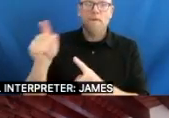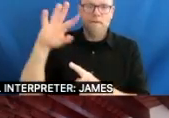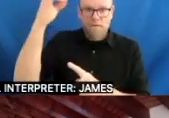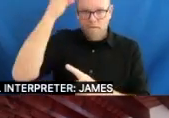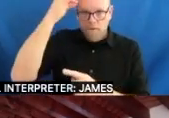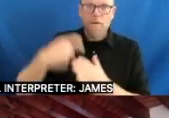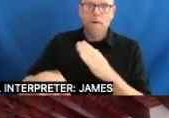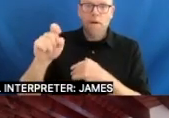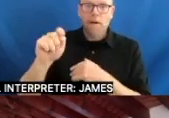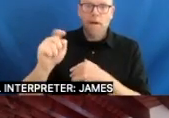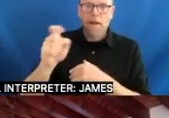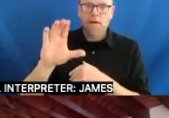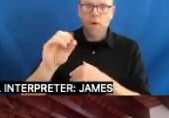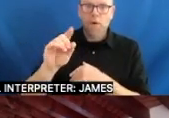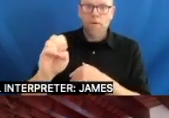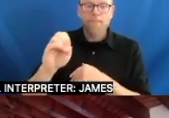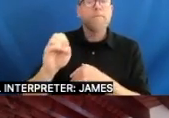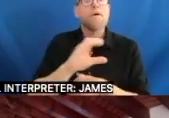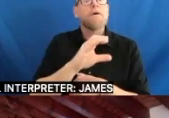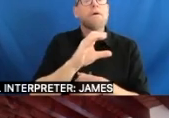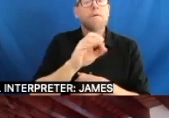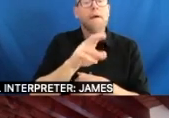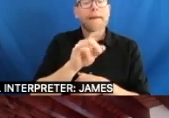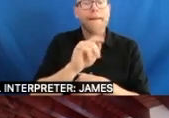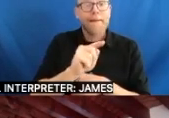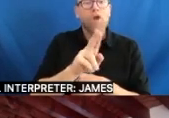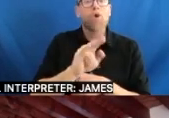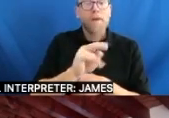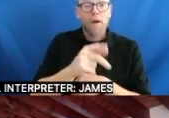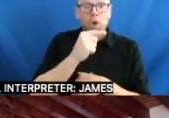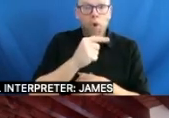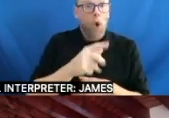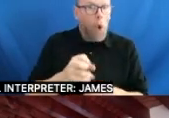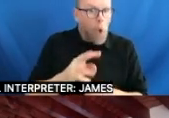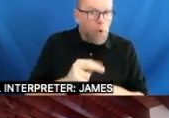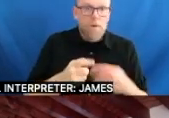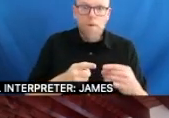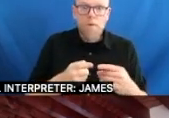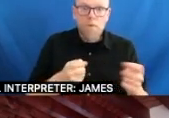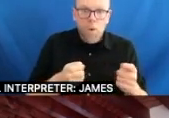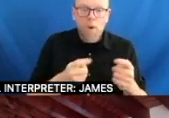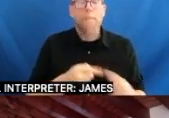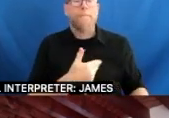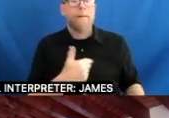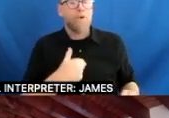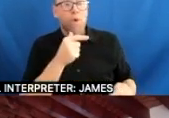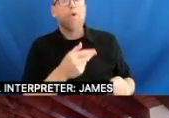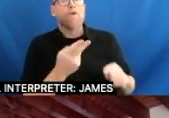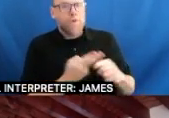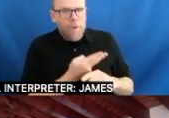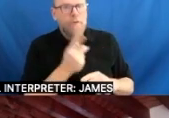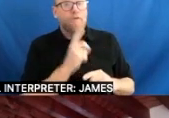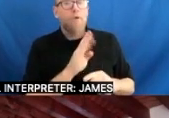And credit unions are owned and controlled by the people who bank there and use their services. So members of these credit